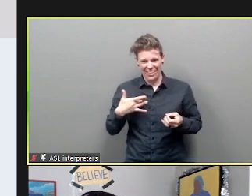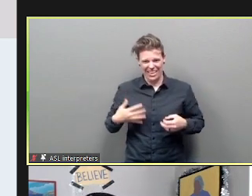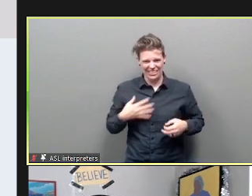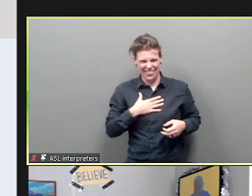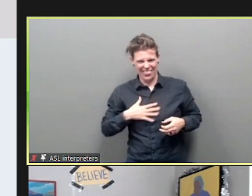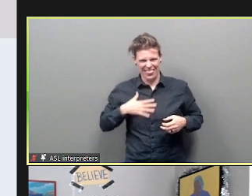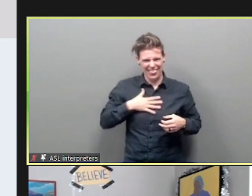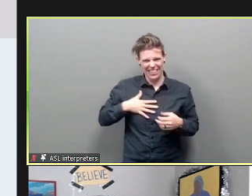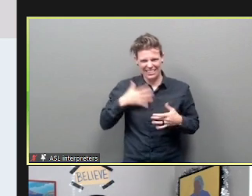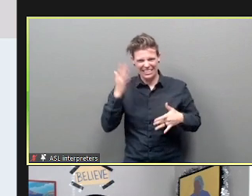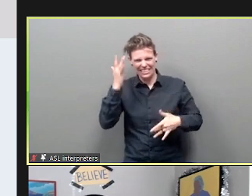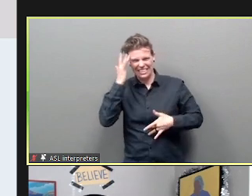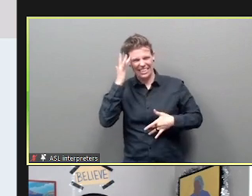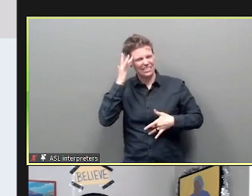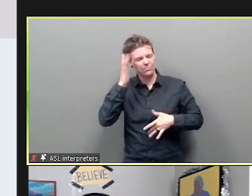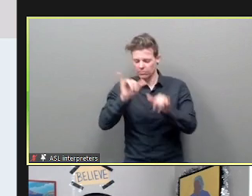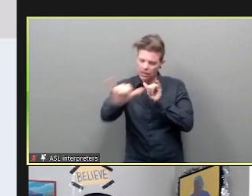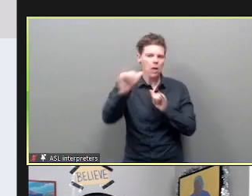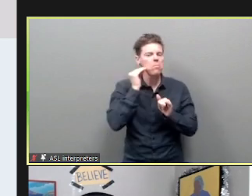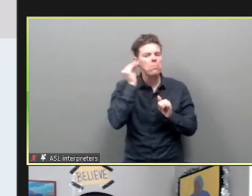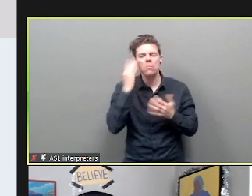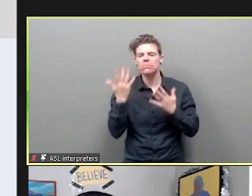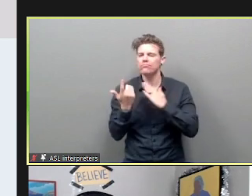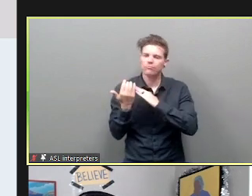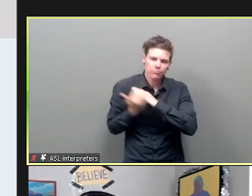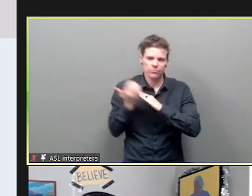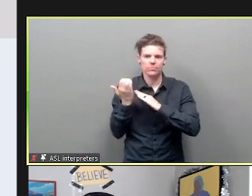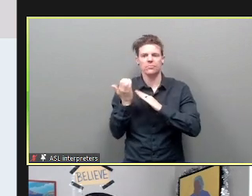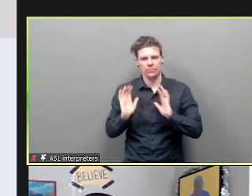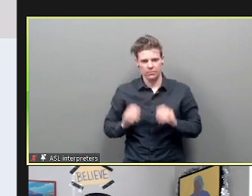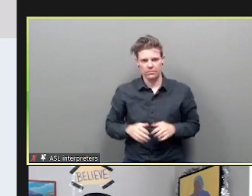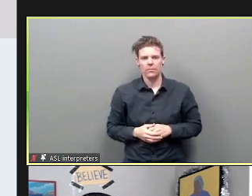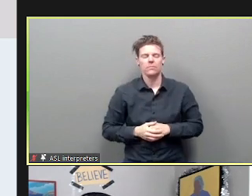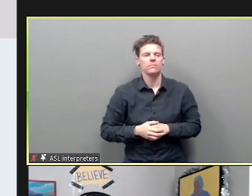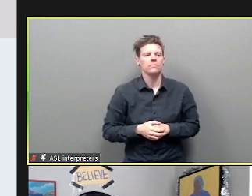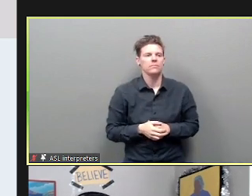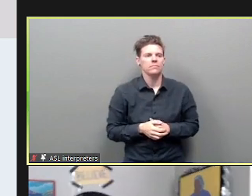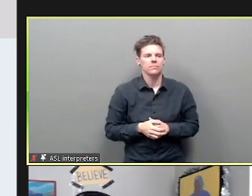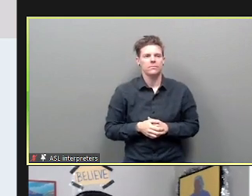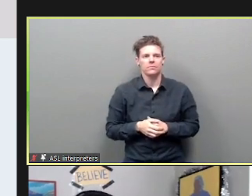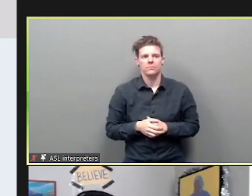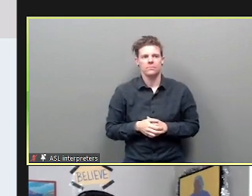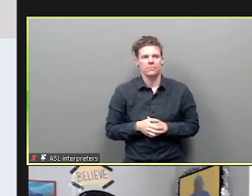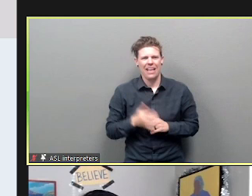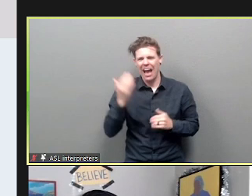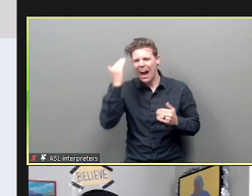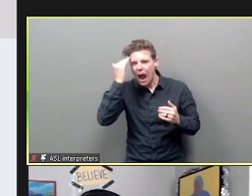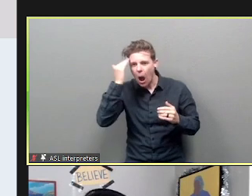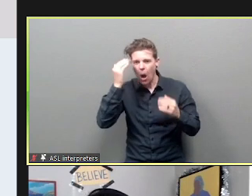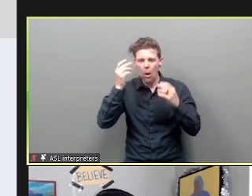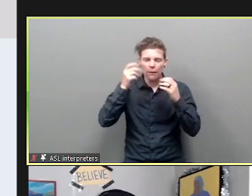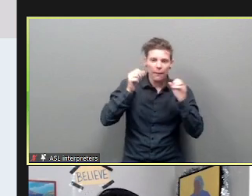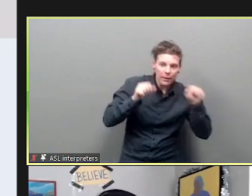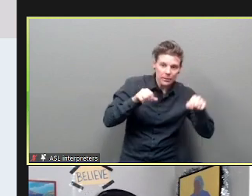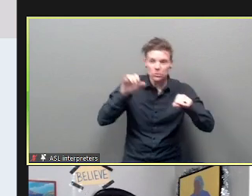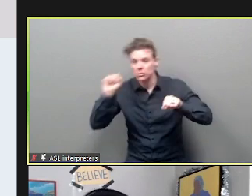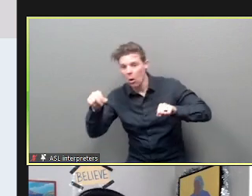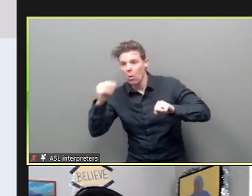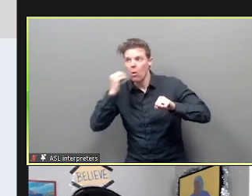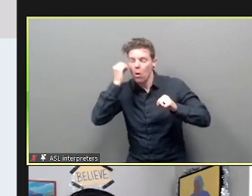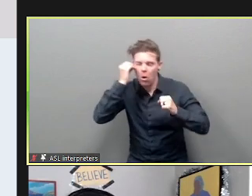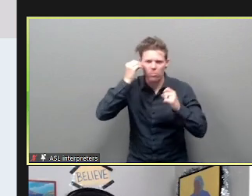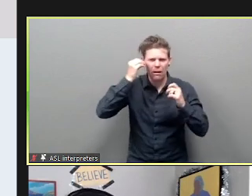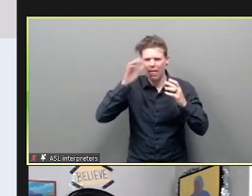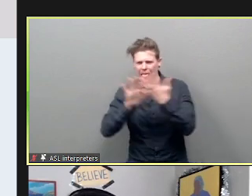column. I know it sounds confusing. We will have this, this is recorded, so you